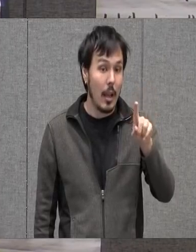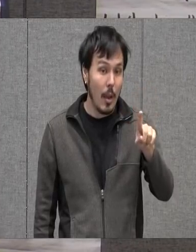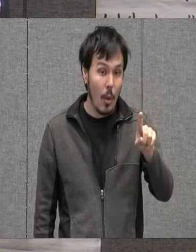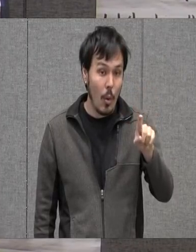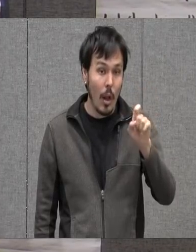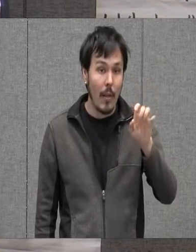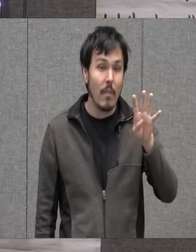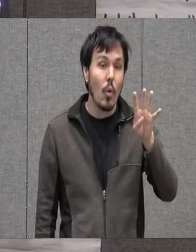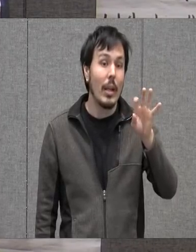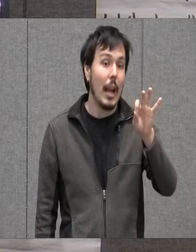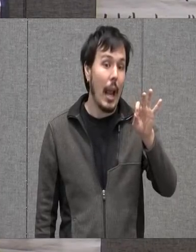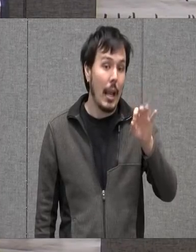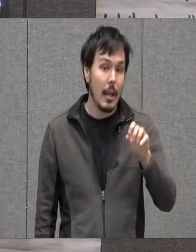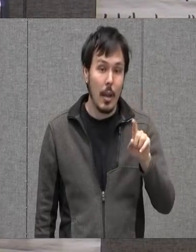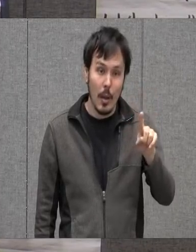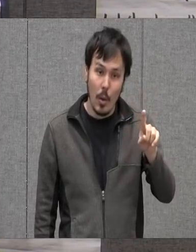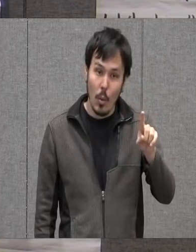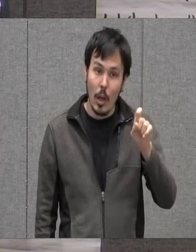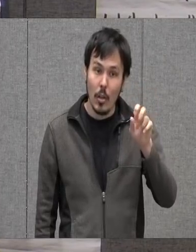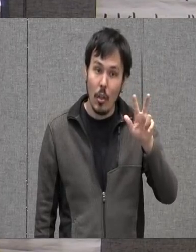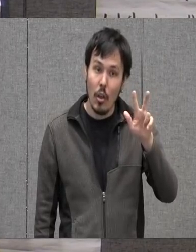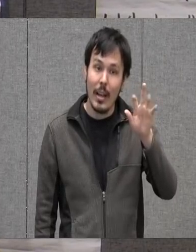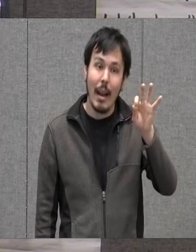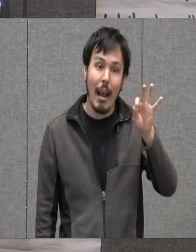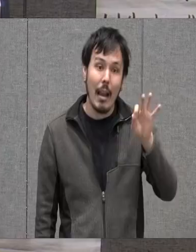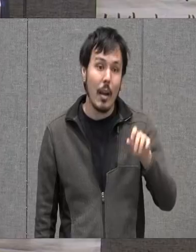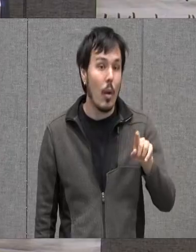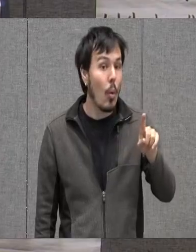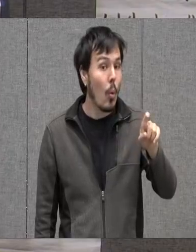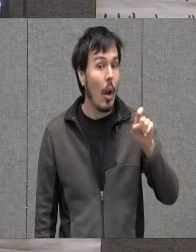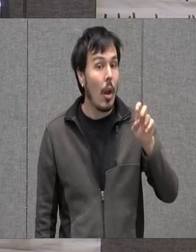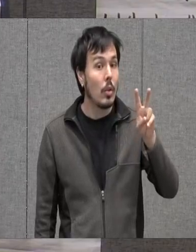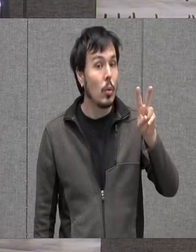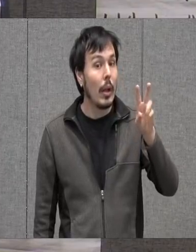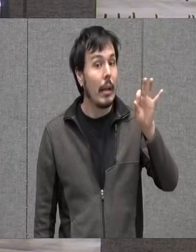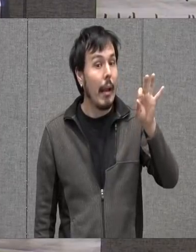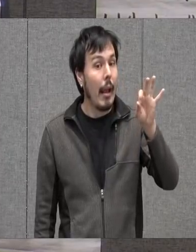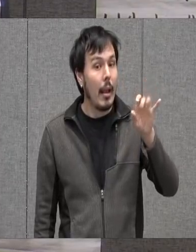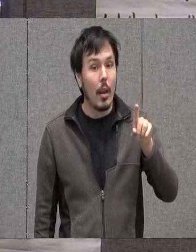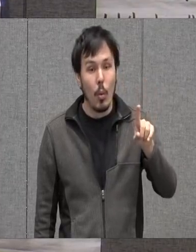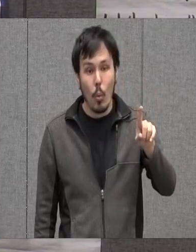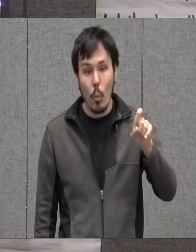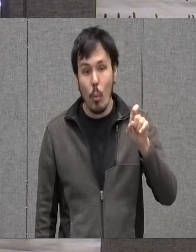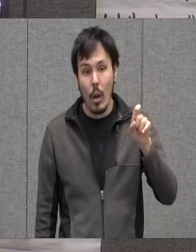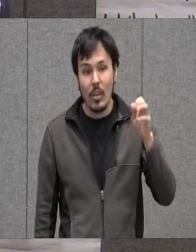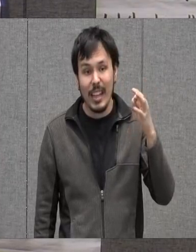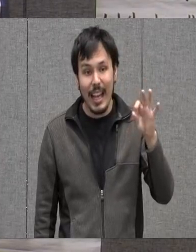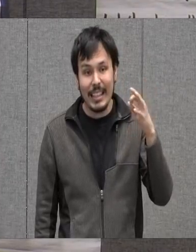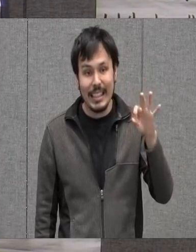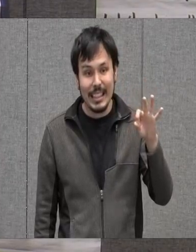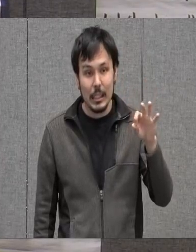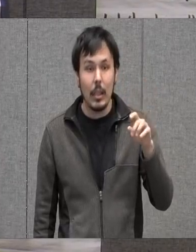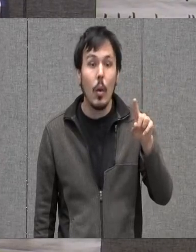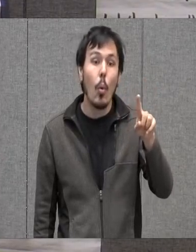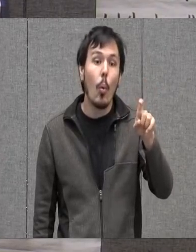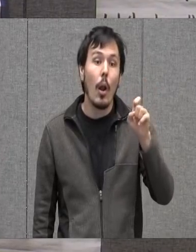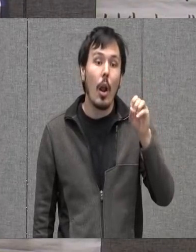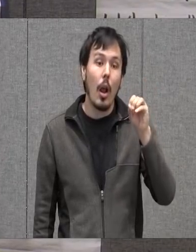159, 149, 139, 129,